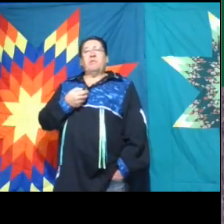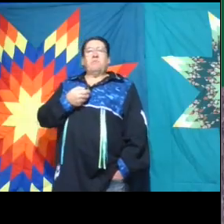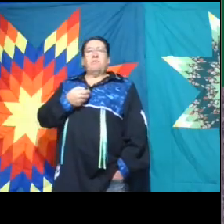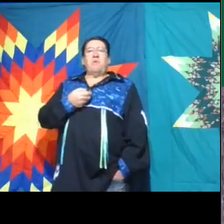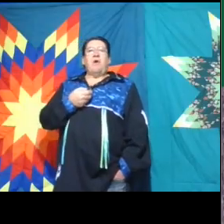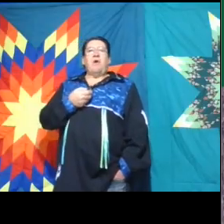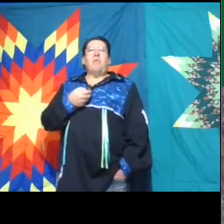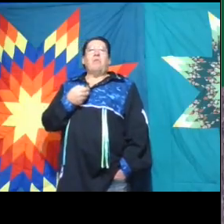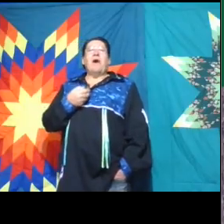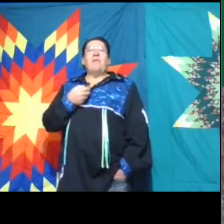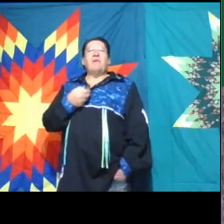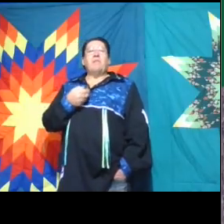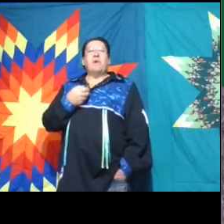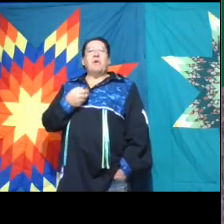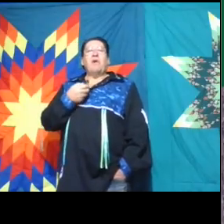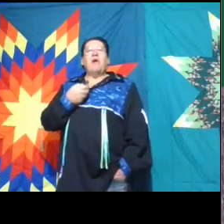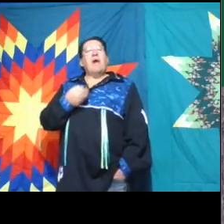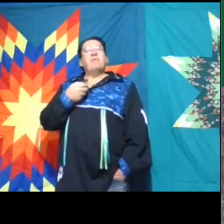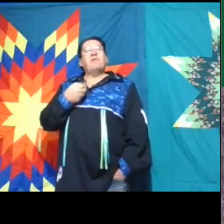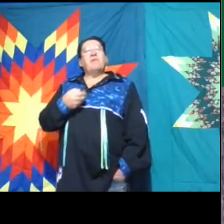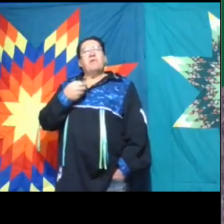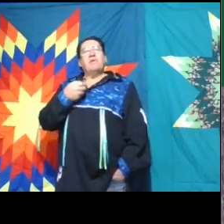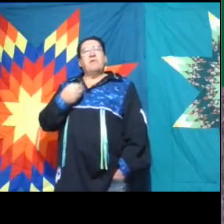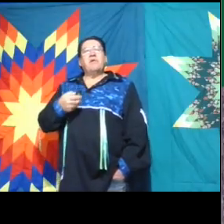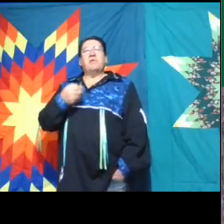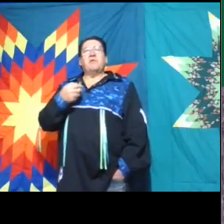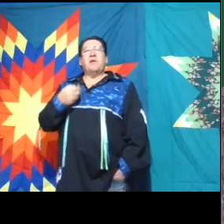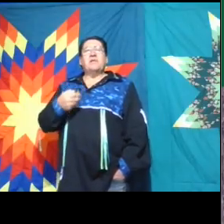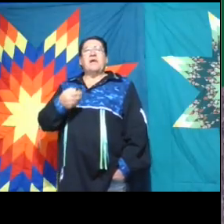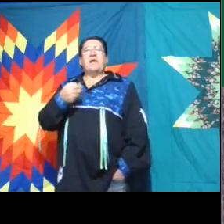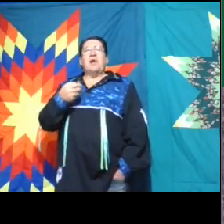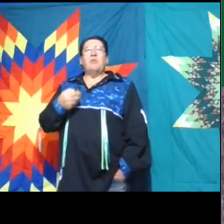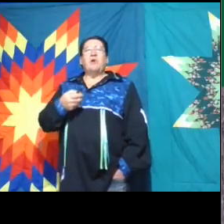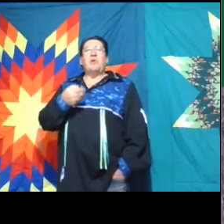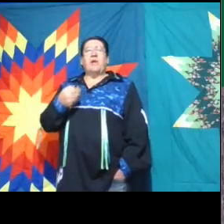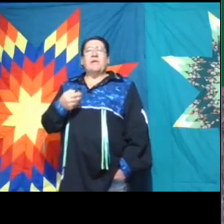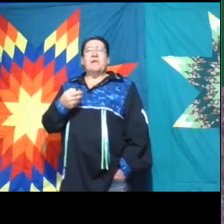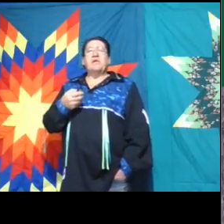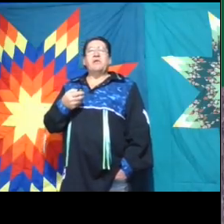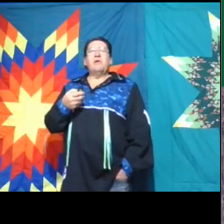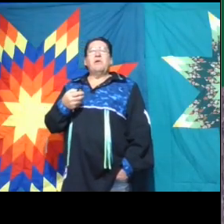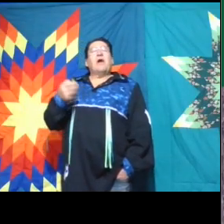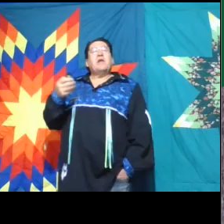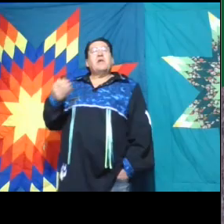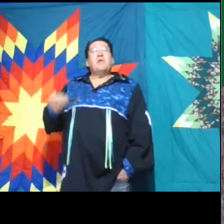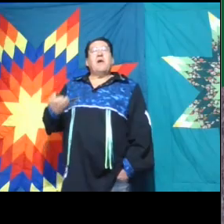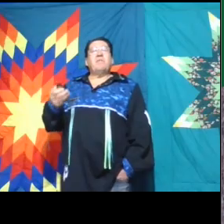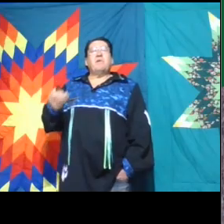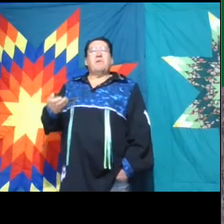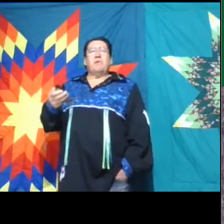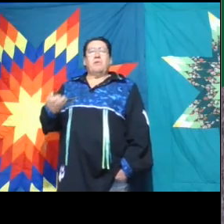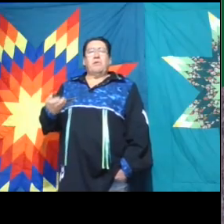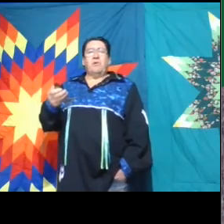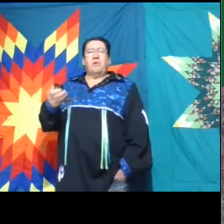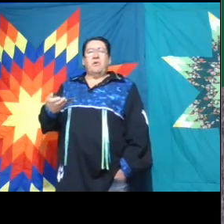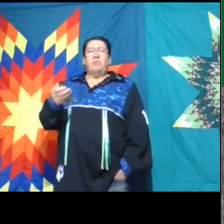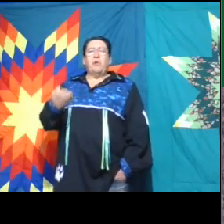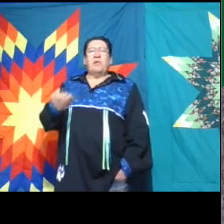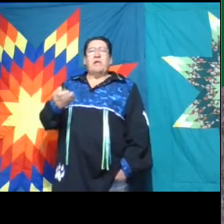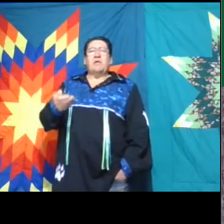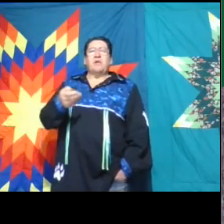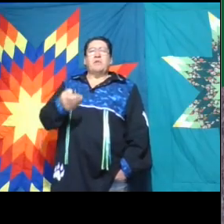we have to learn to trust that company organization, and you have to